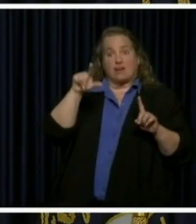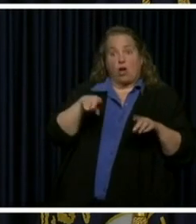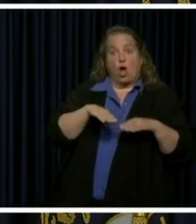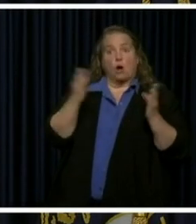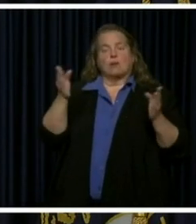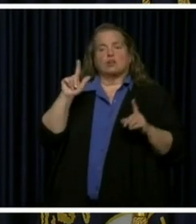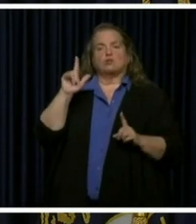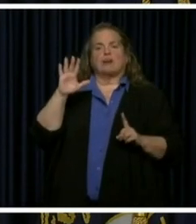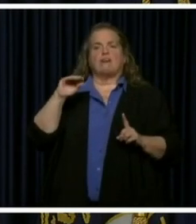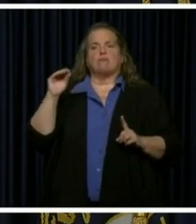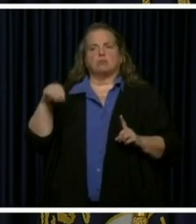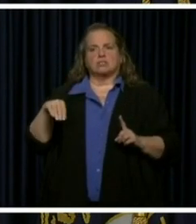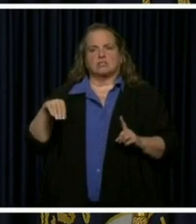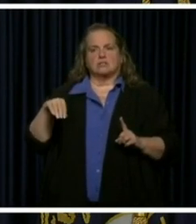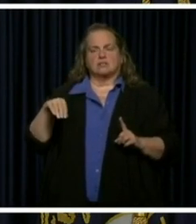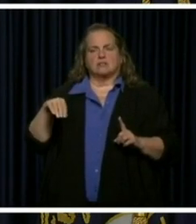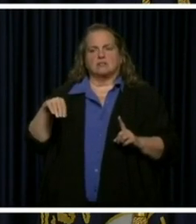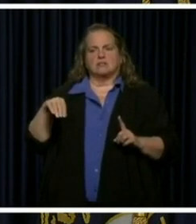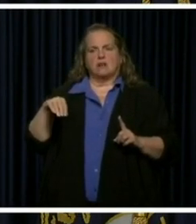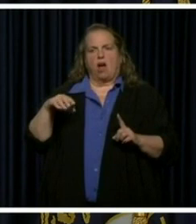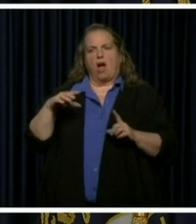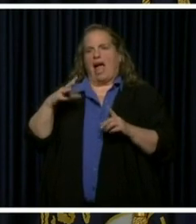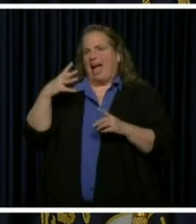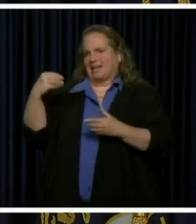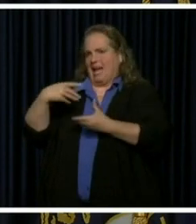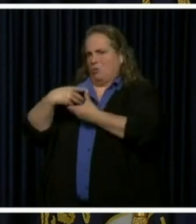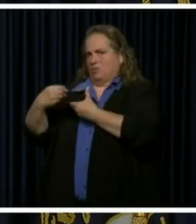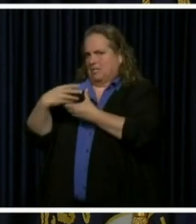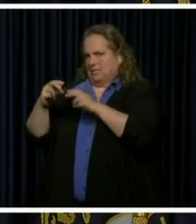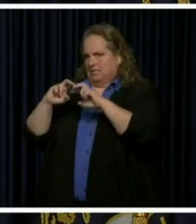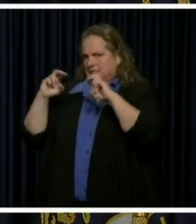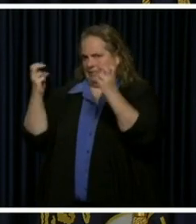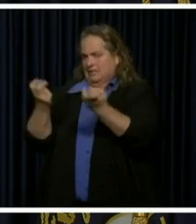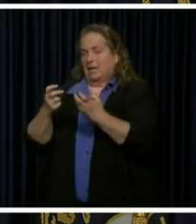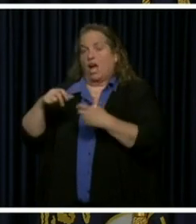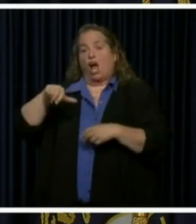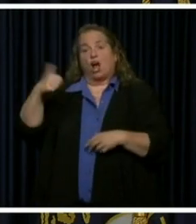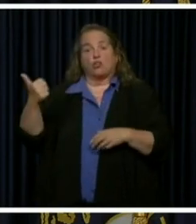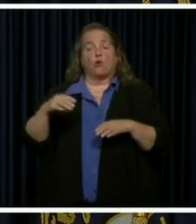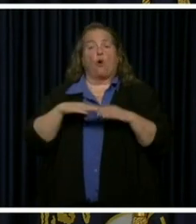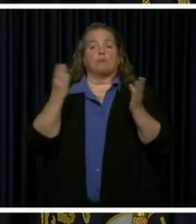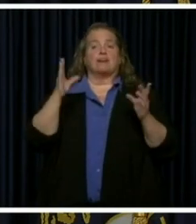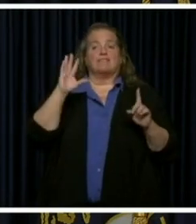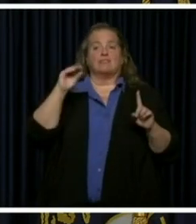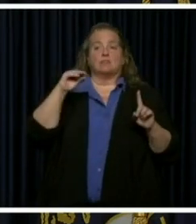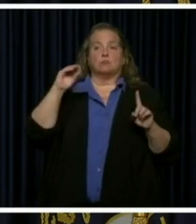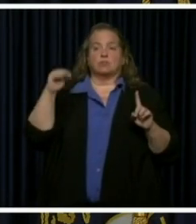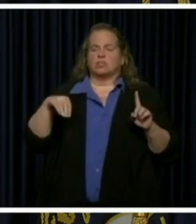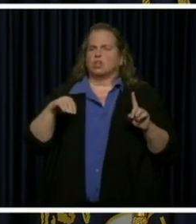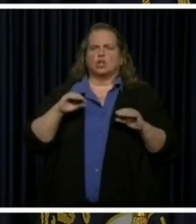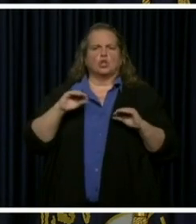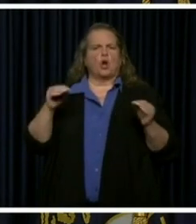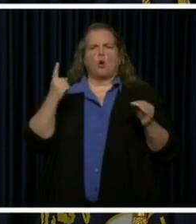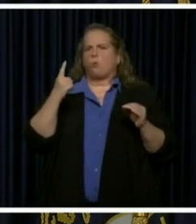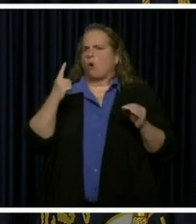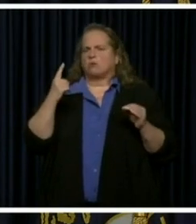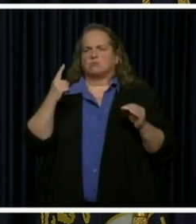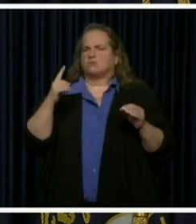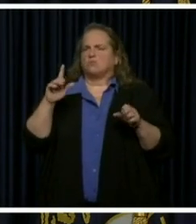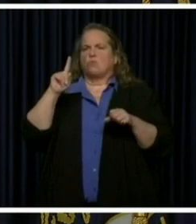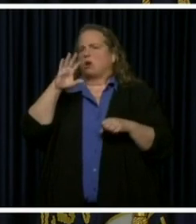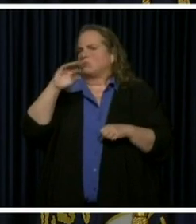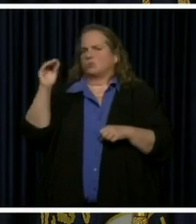at 25% and outside seating. Others opened at 50%. I don't think anybody went all the